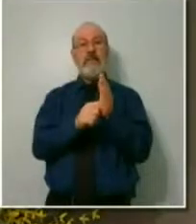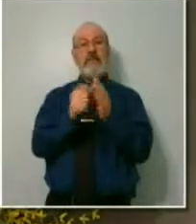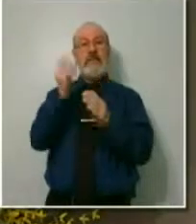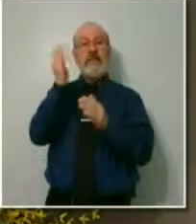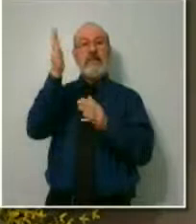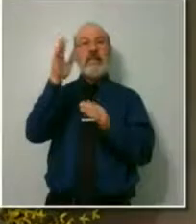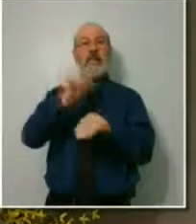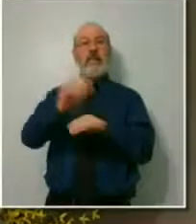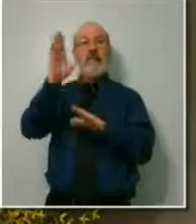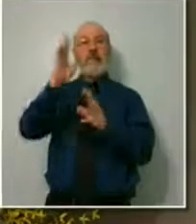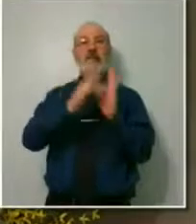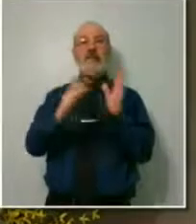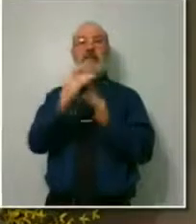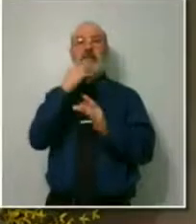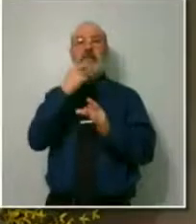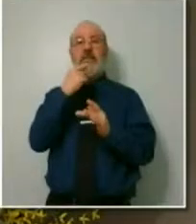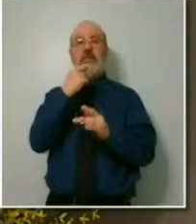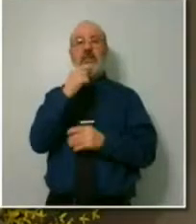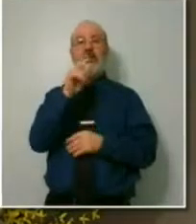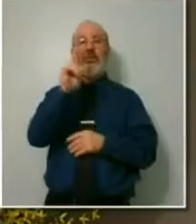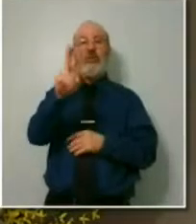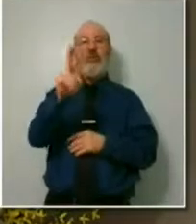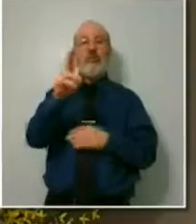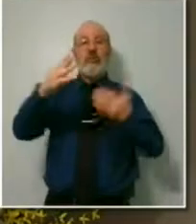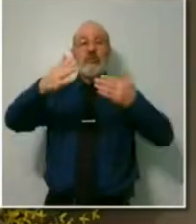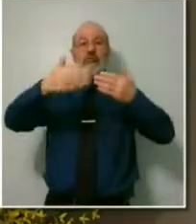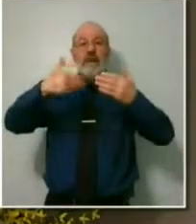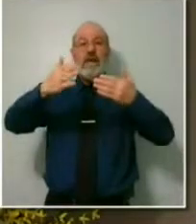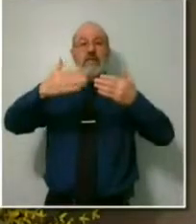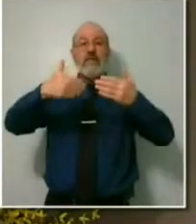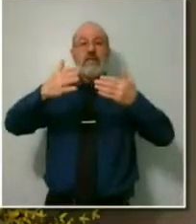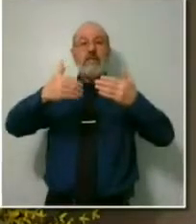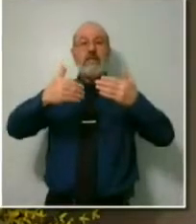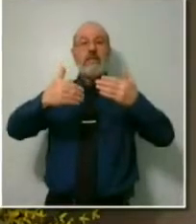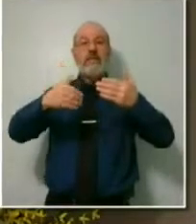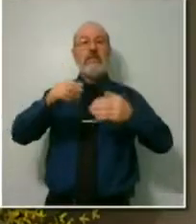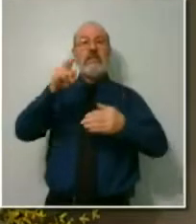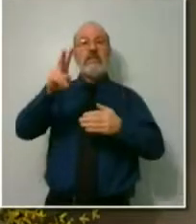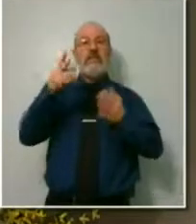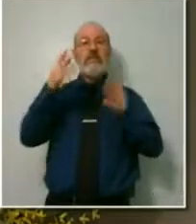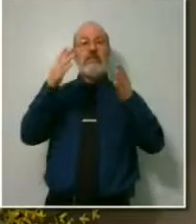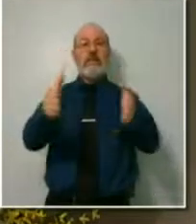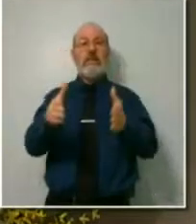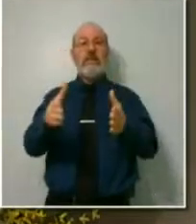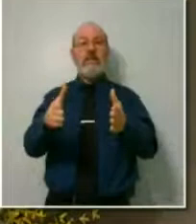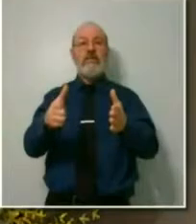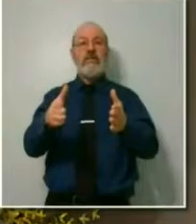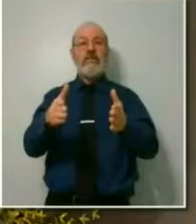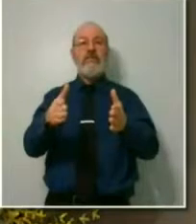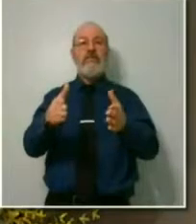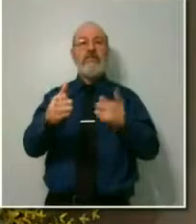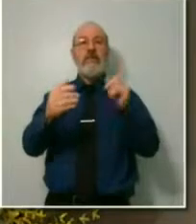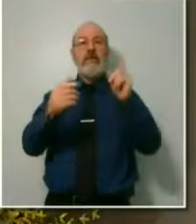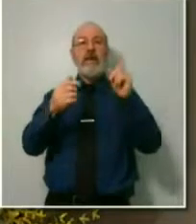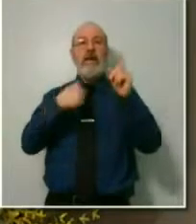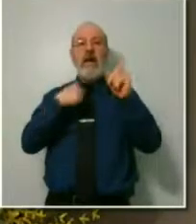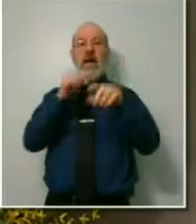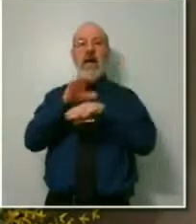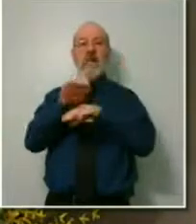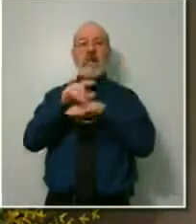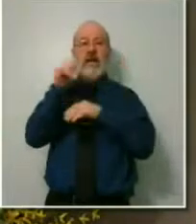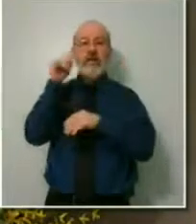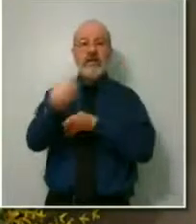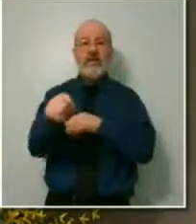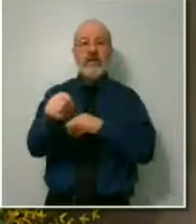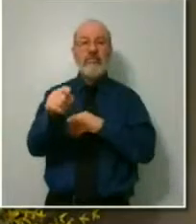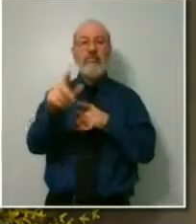said, there are two gates and there are two ways. I'm counseling you to